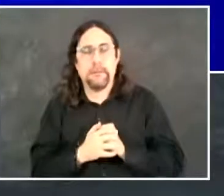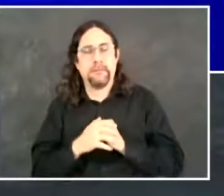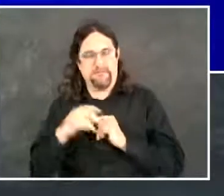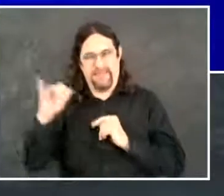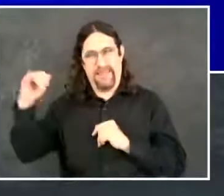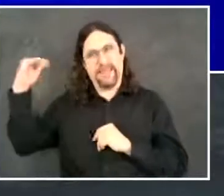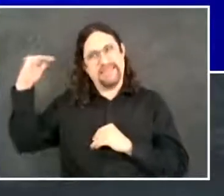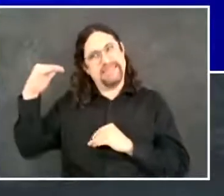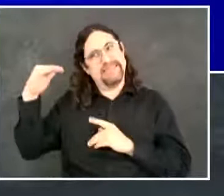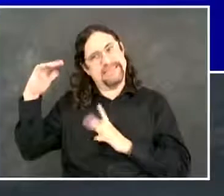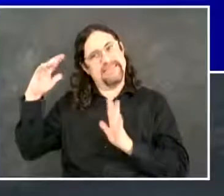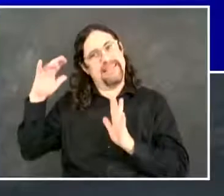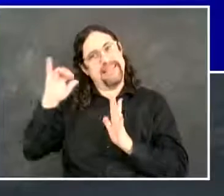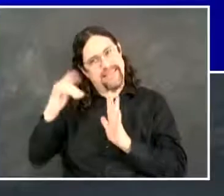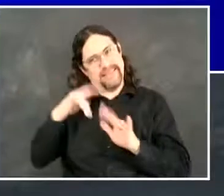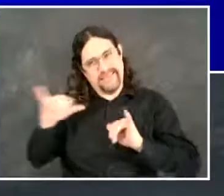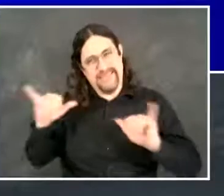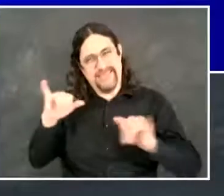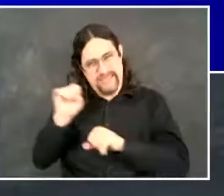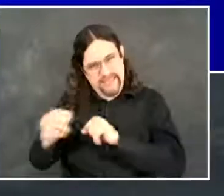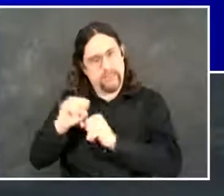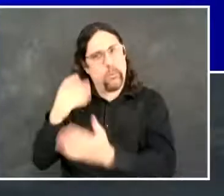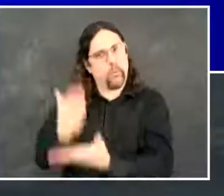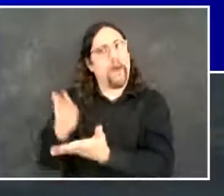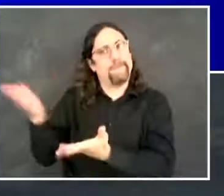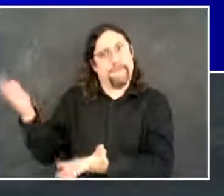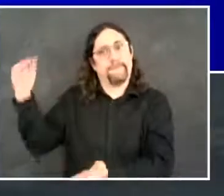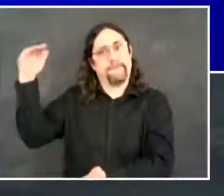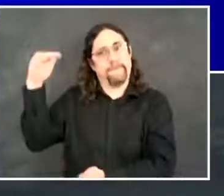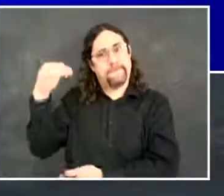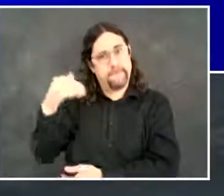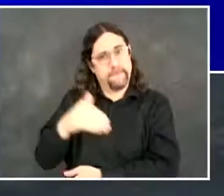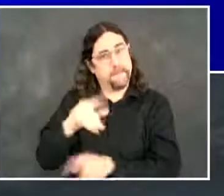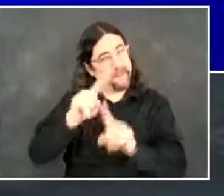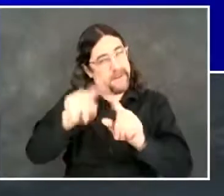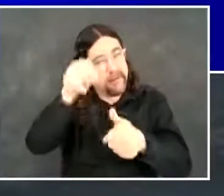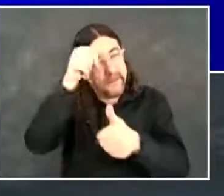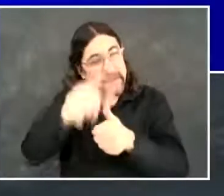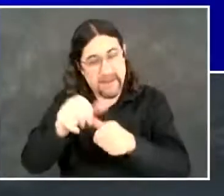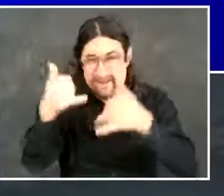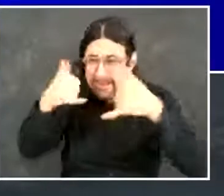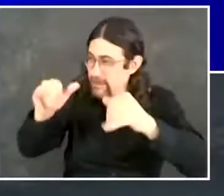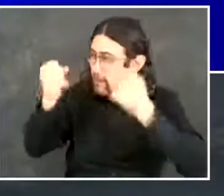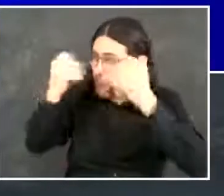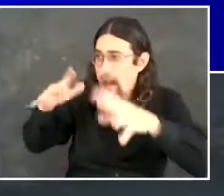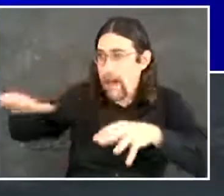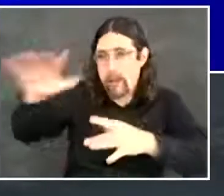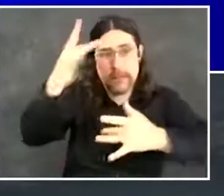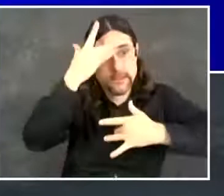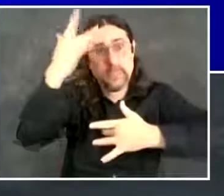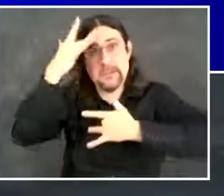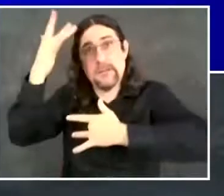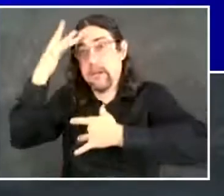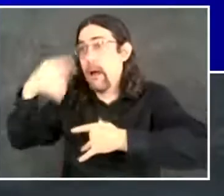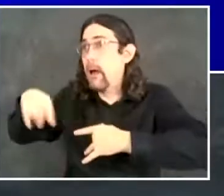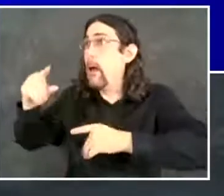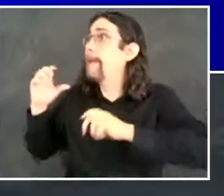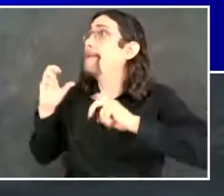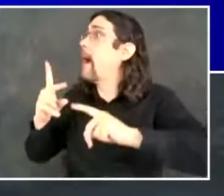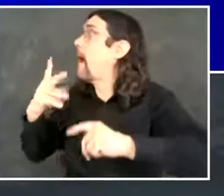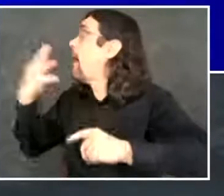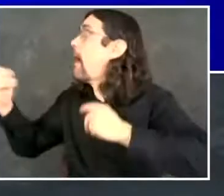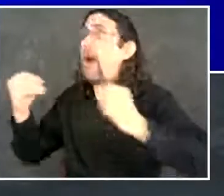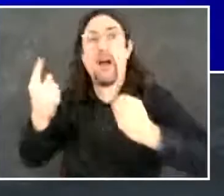numbers, what does it say to us? It says that if you open up too soon, you can pretty much guarantee a resurgence of this